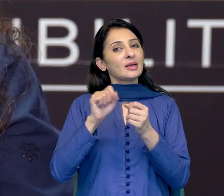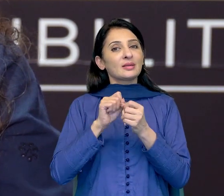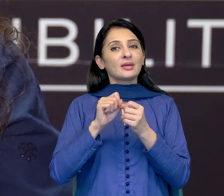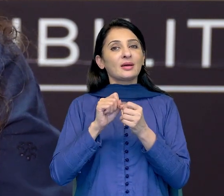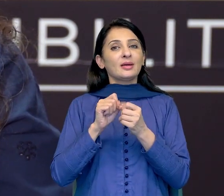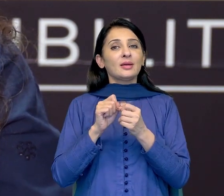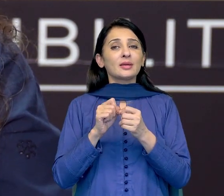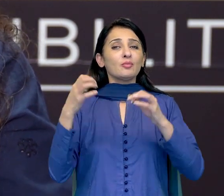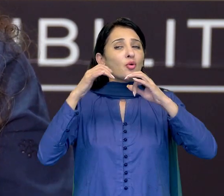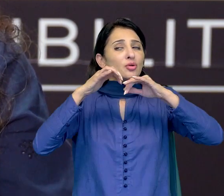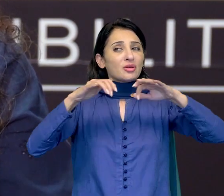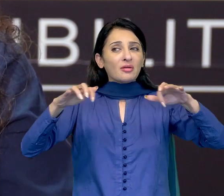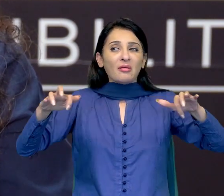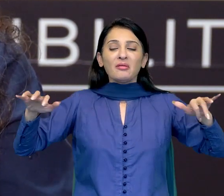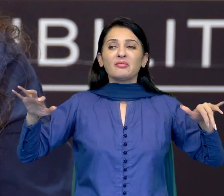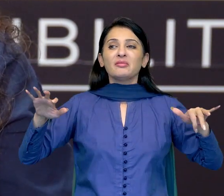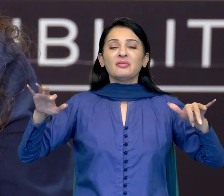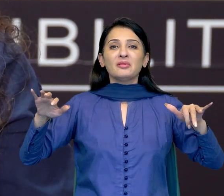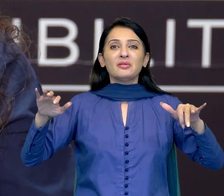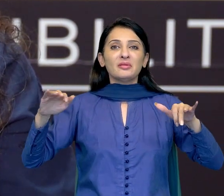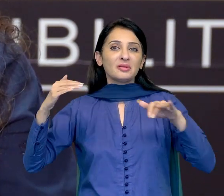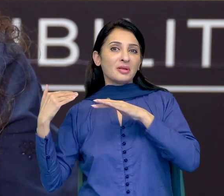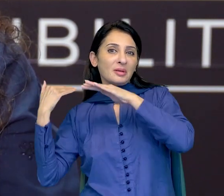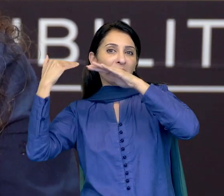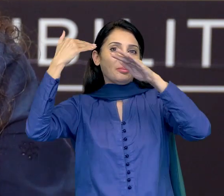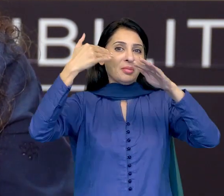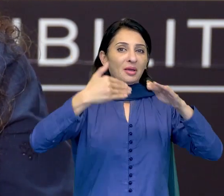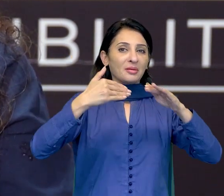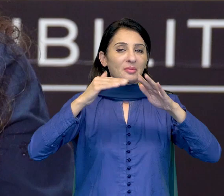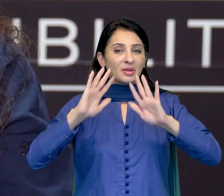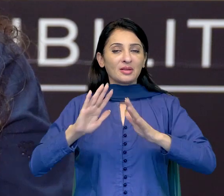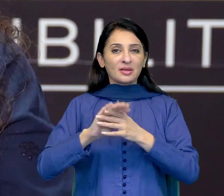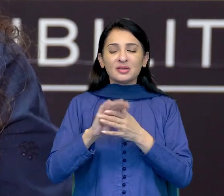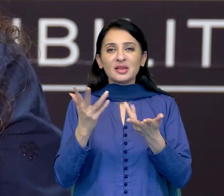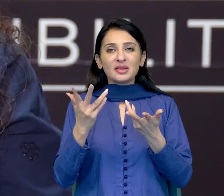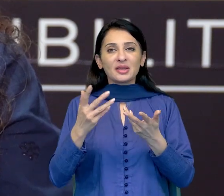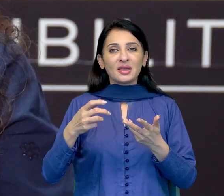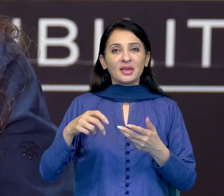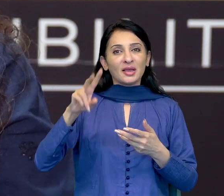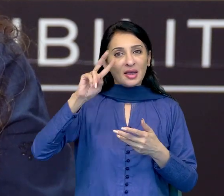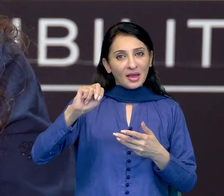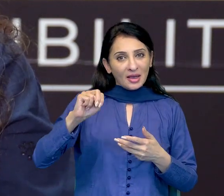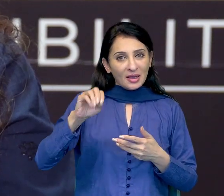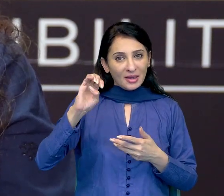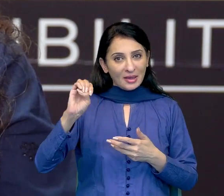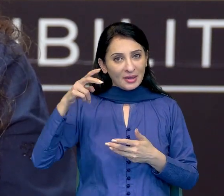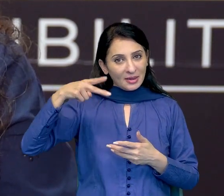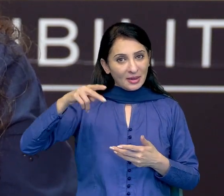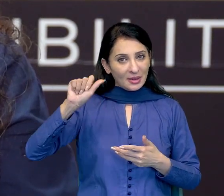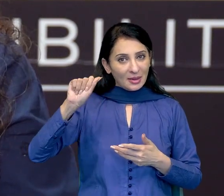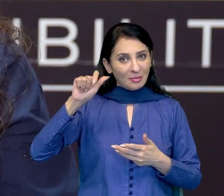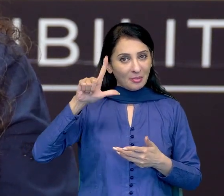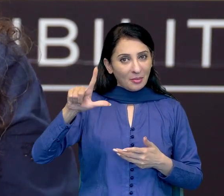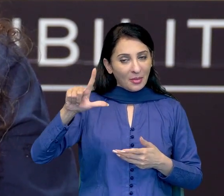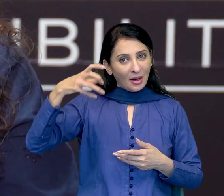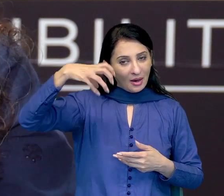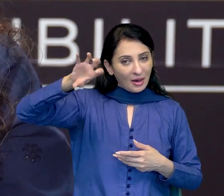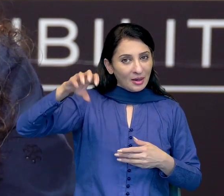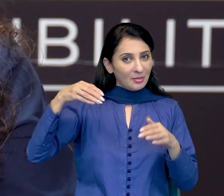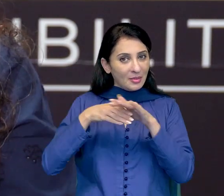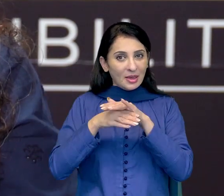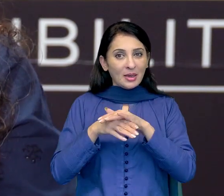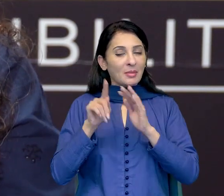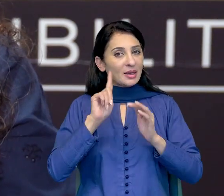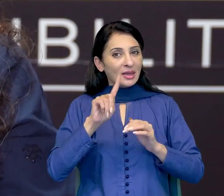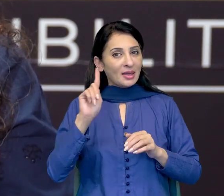learn and to share. So I think student body made it easier for me, coming from very